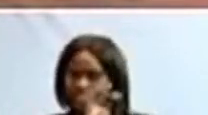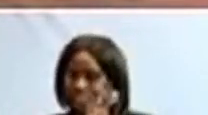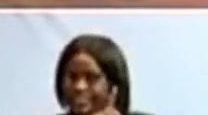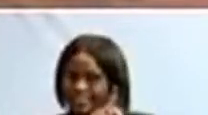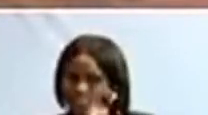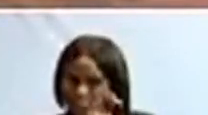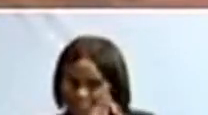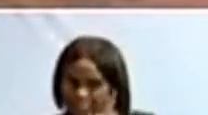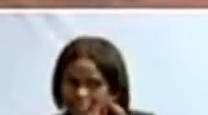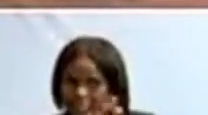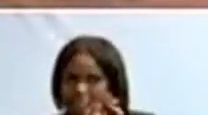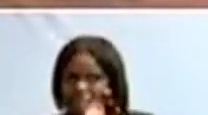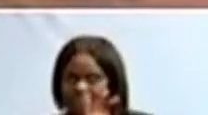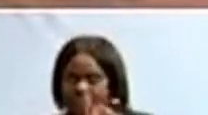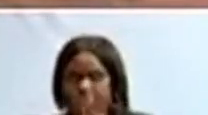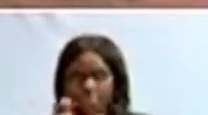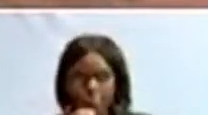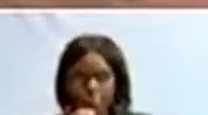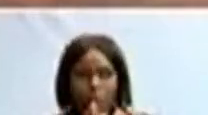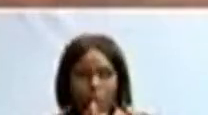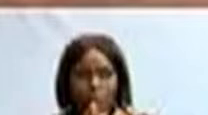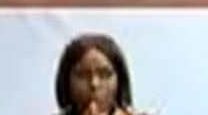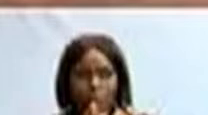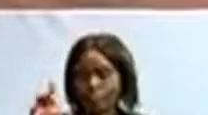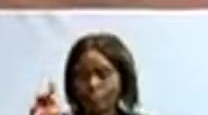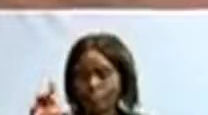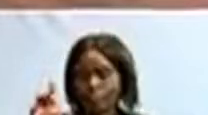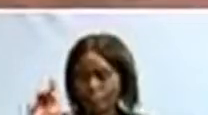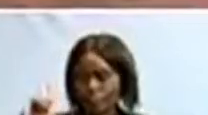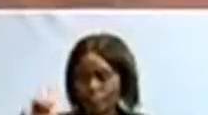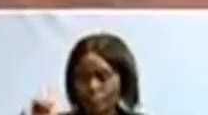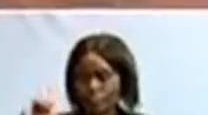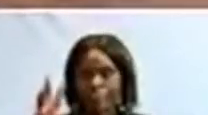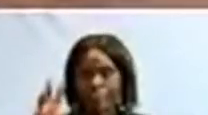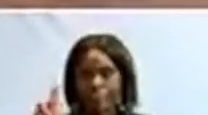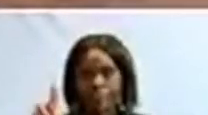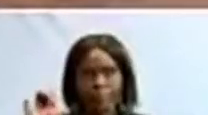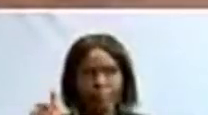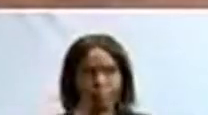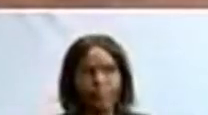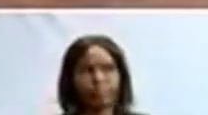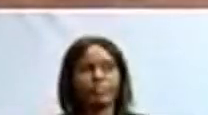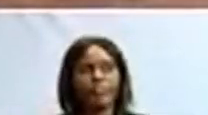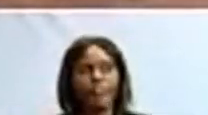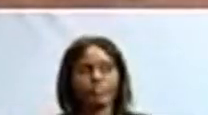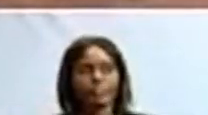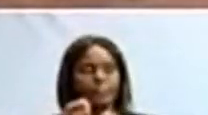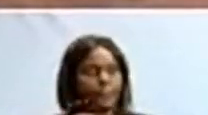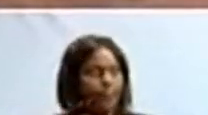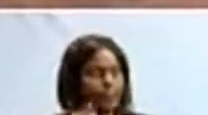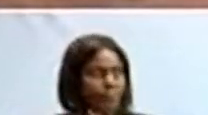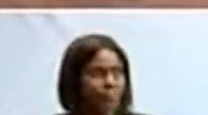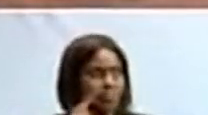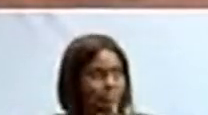CDFC committee through UDC to assist in